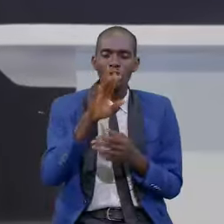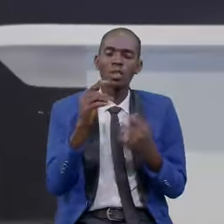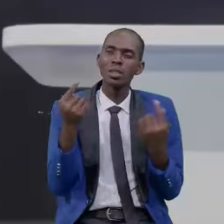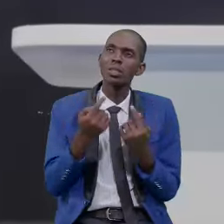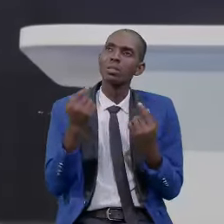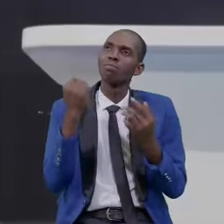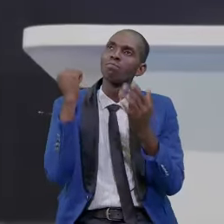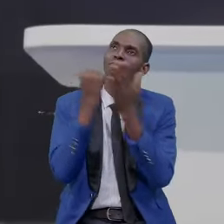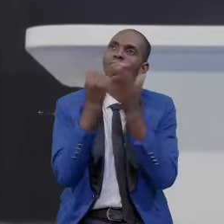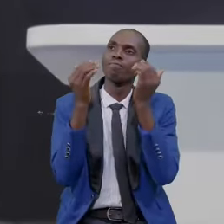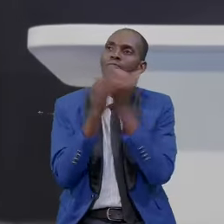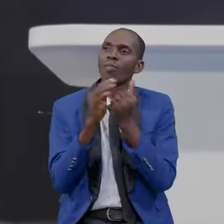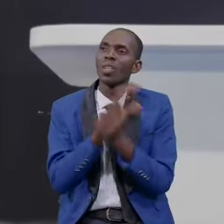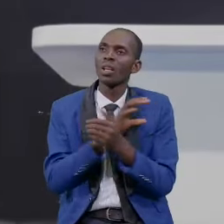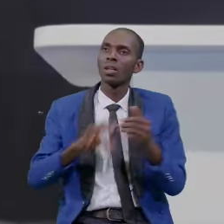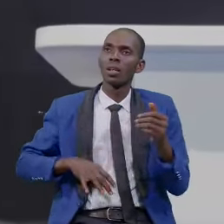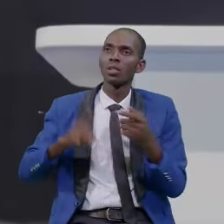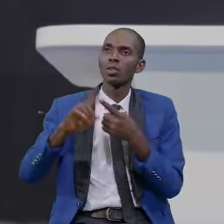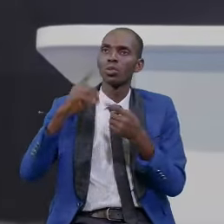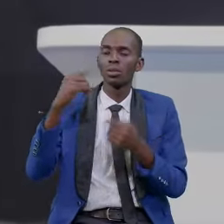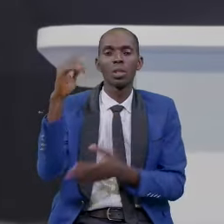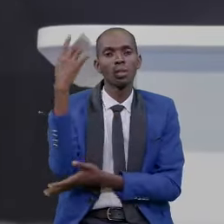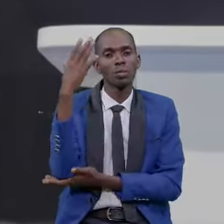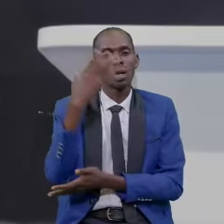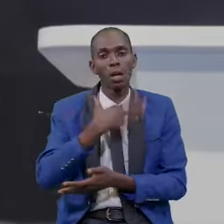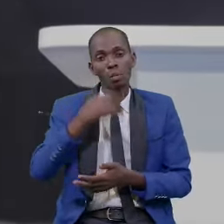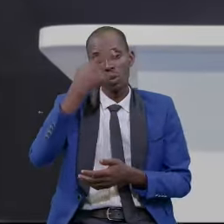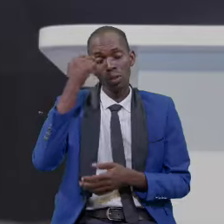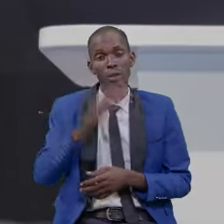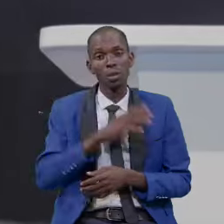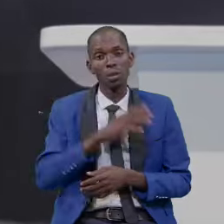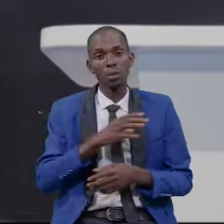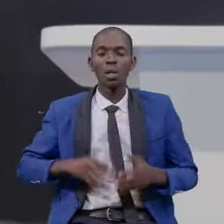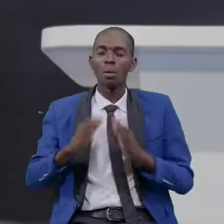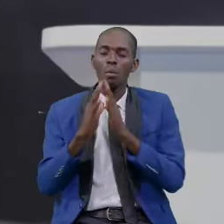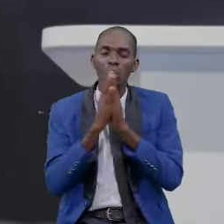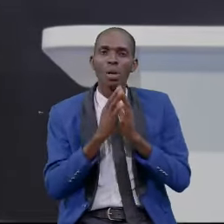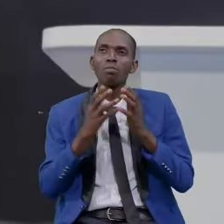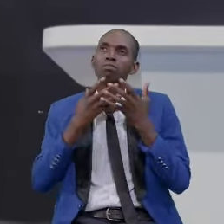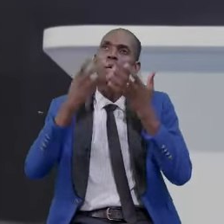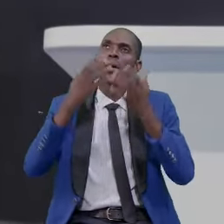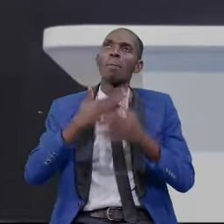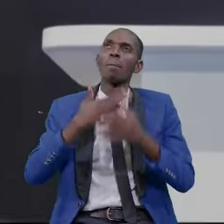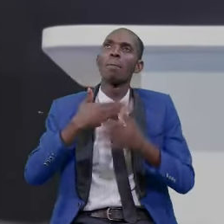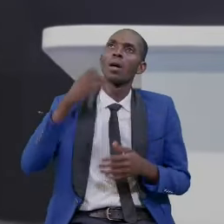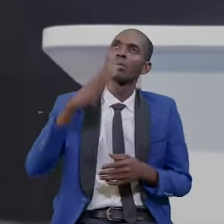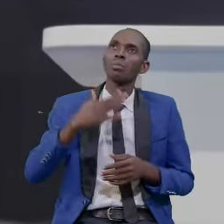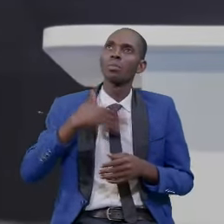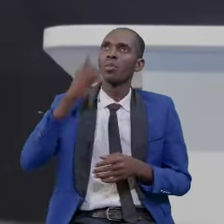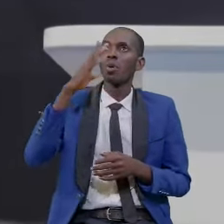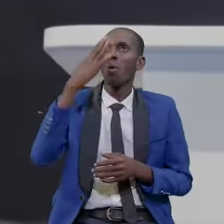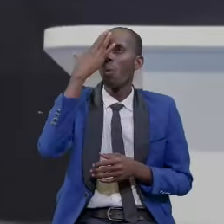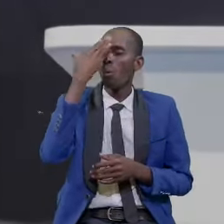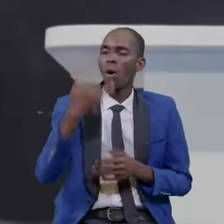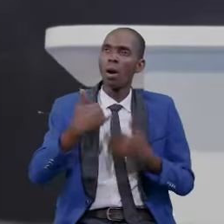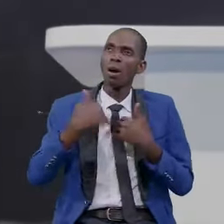he cried, my God, my God, why hast thou forsaken me? He was